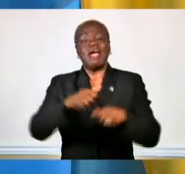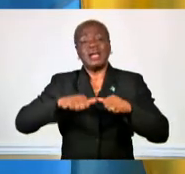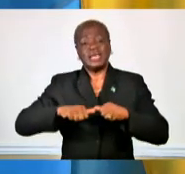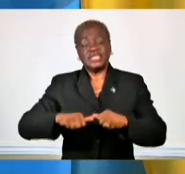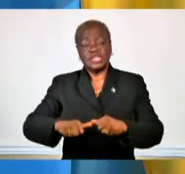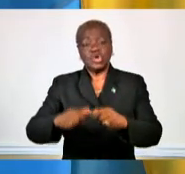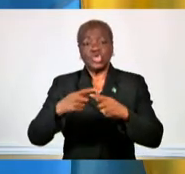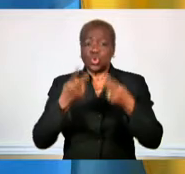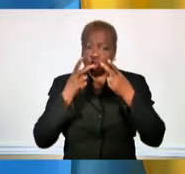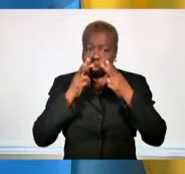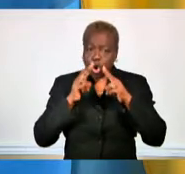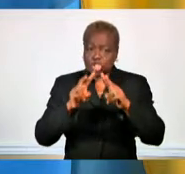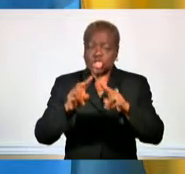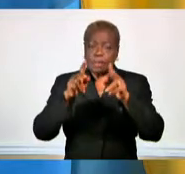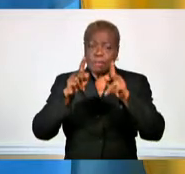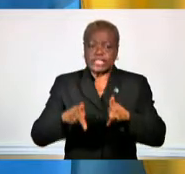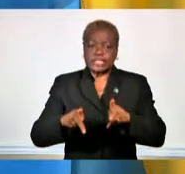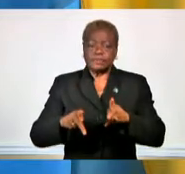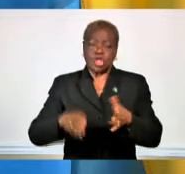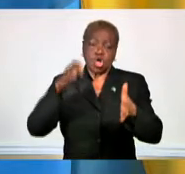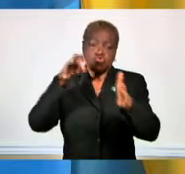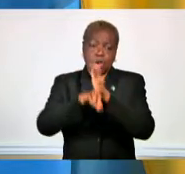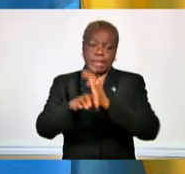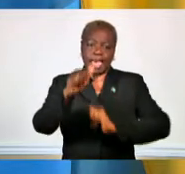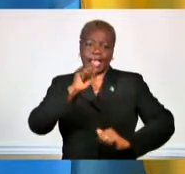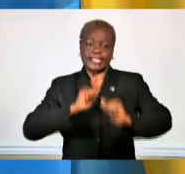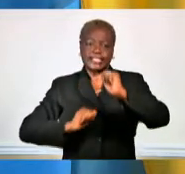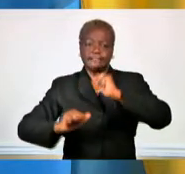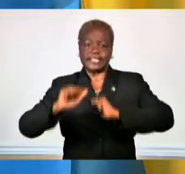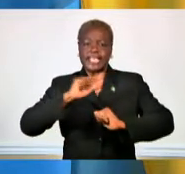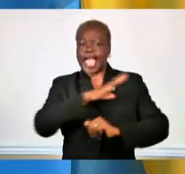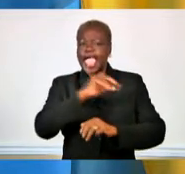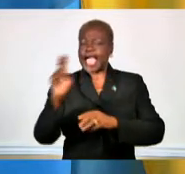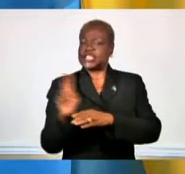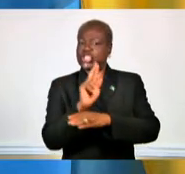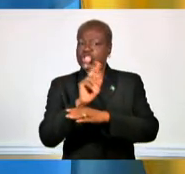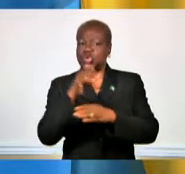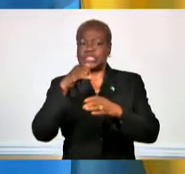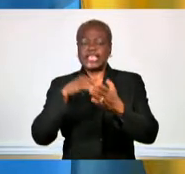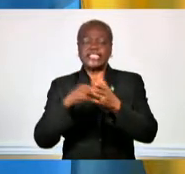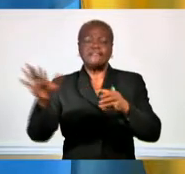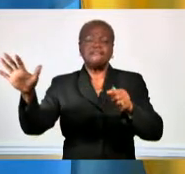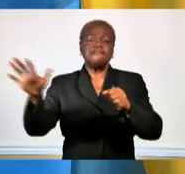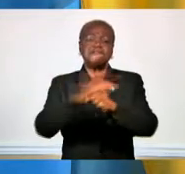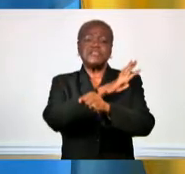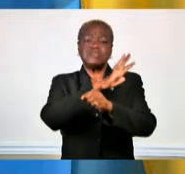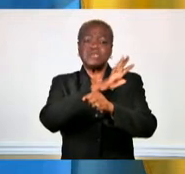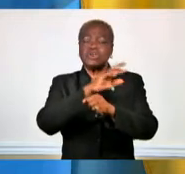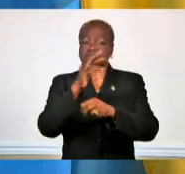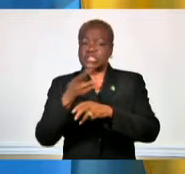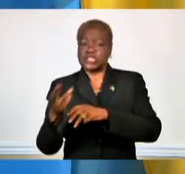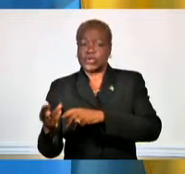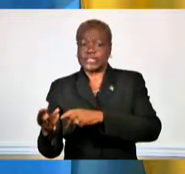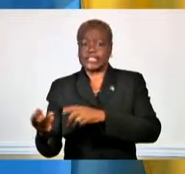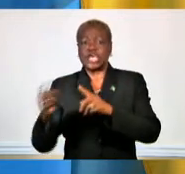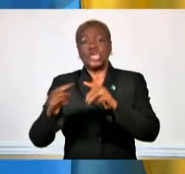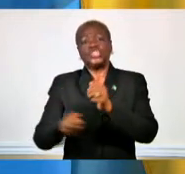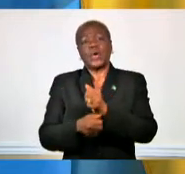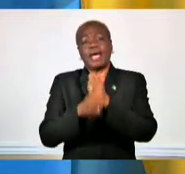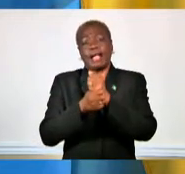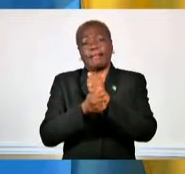continues to monitor possible criminal activities and to use its full complement of resources to